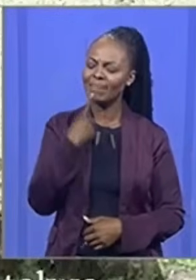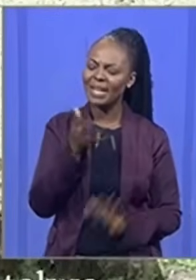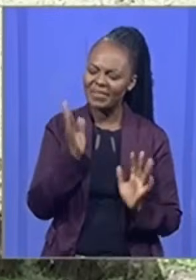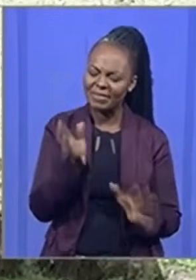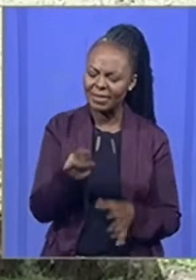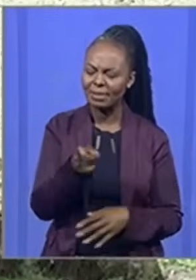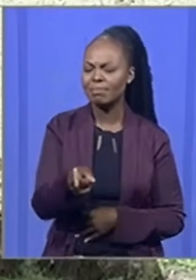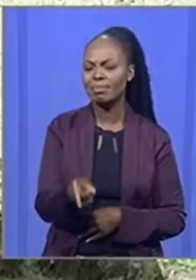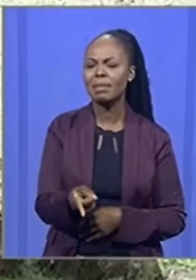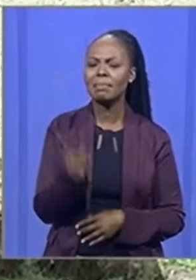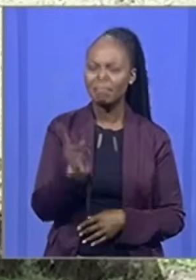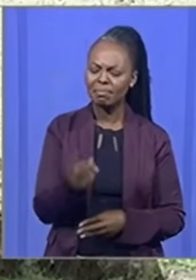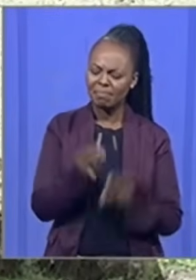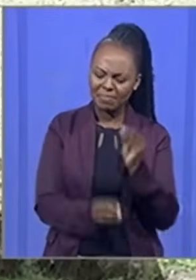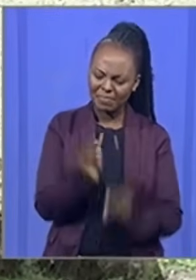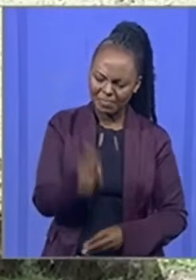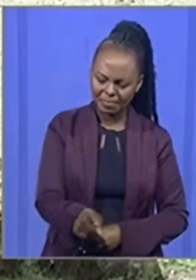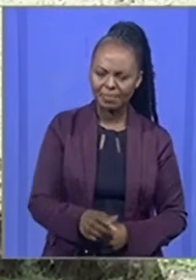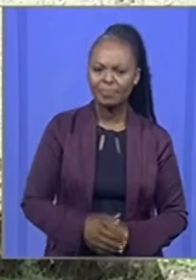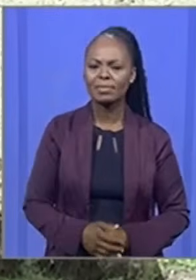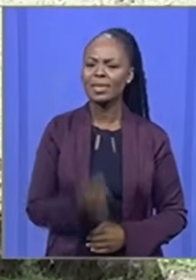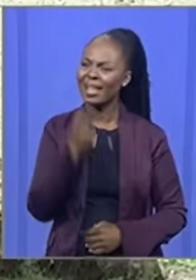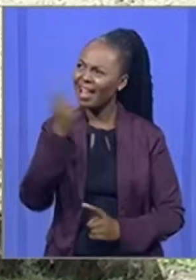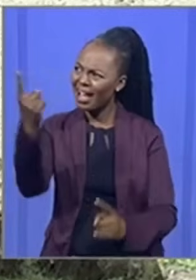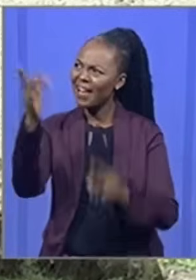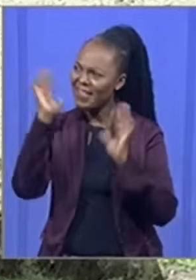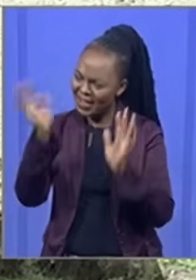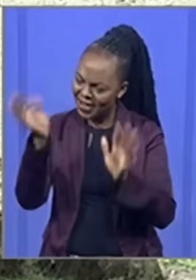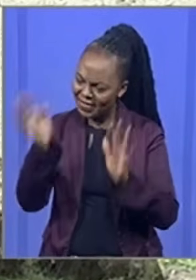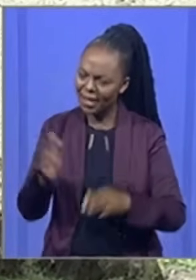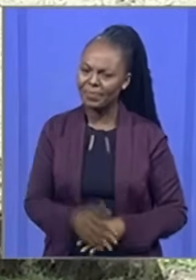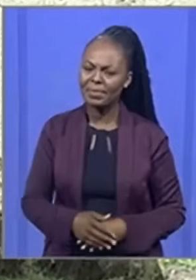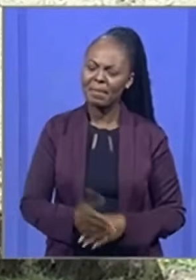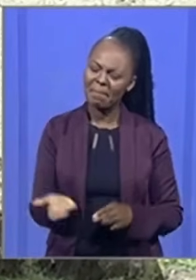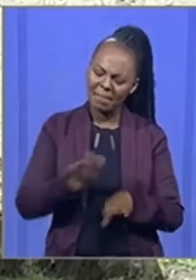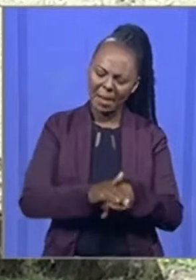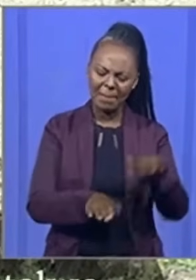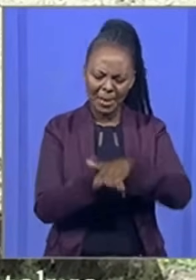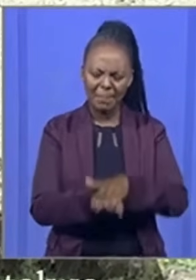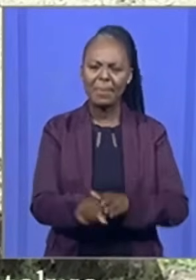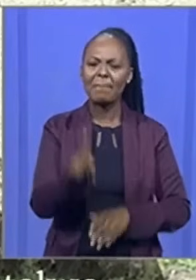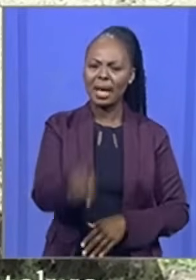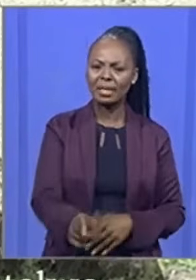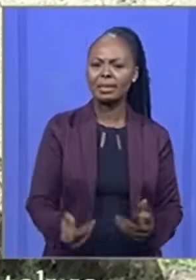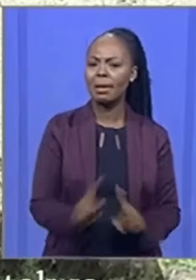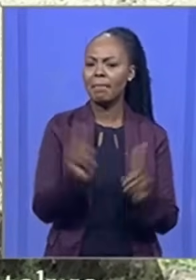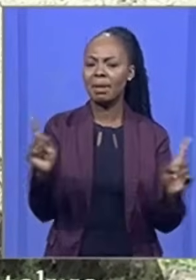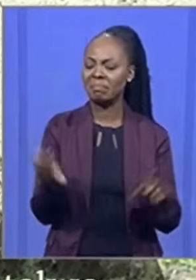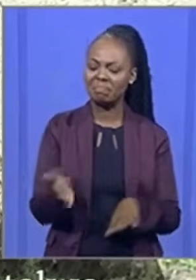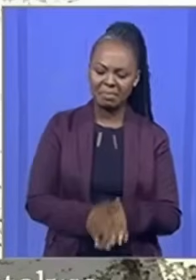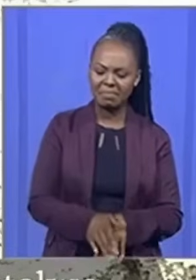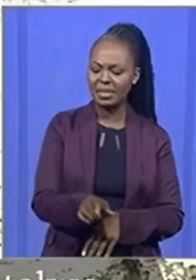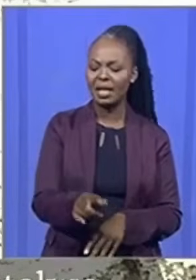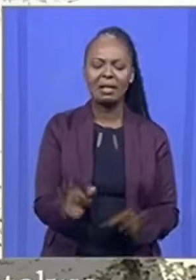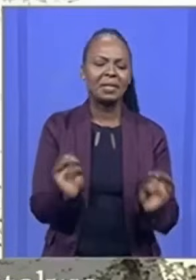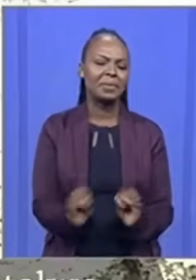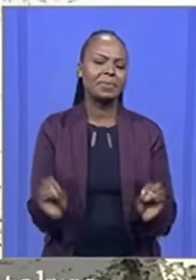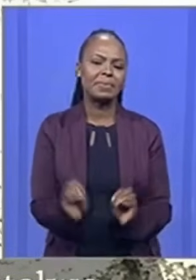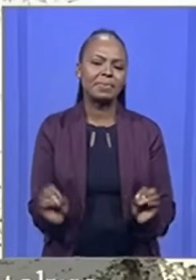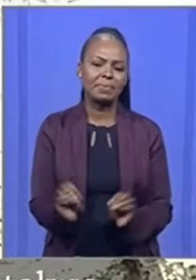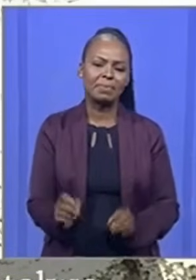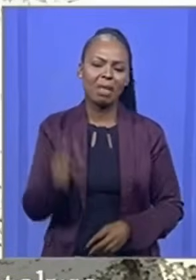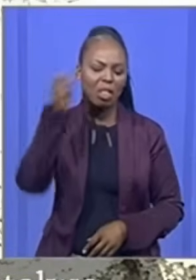ra nka ntata ha se no re ntse re ya ha masepala re tlile ka mokoti ona re kopa o katelwe ne azange ba re nkala hloho kgale re tlile